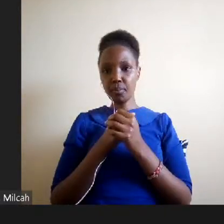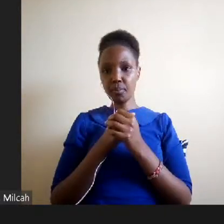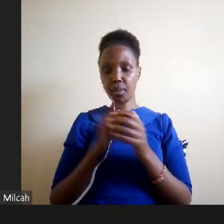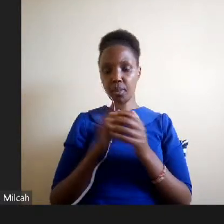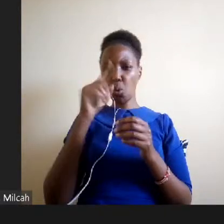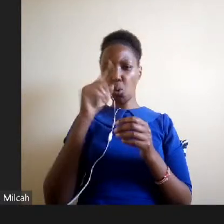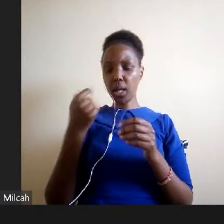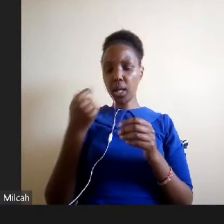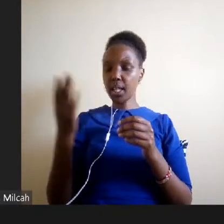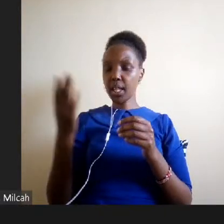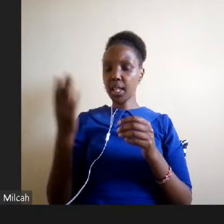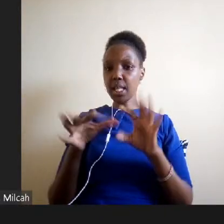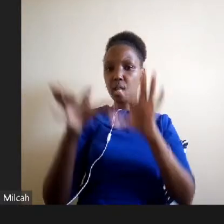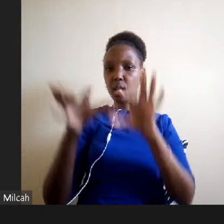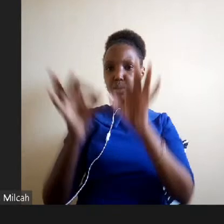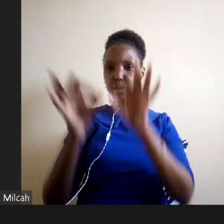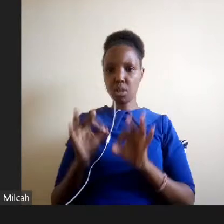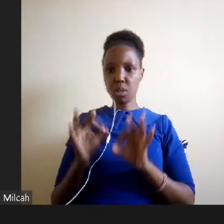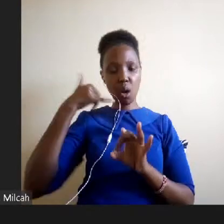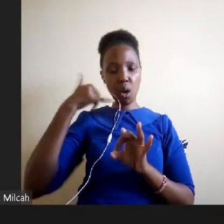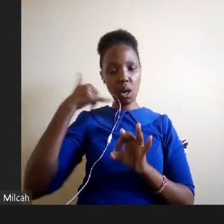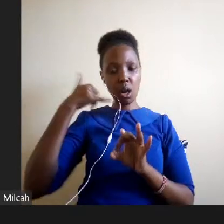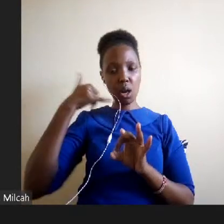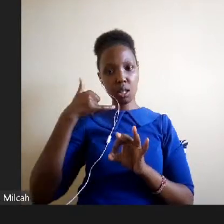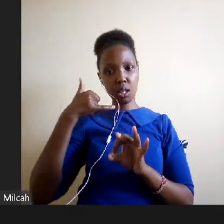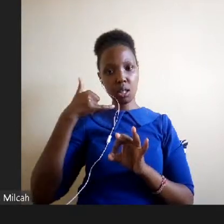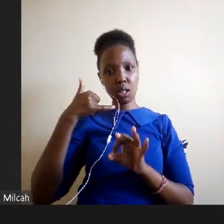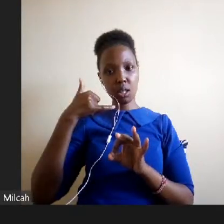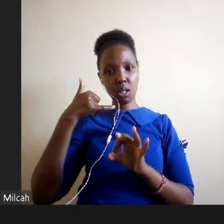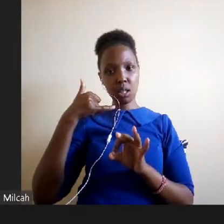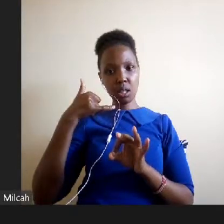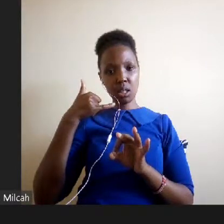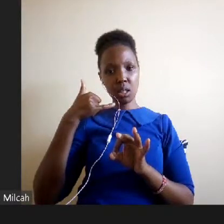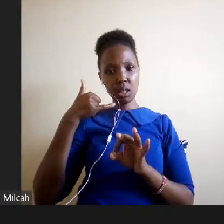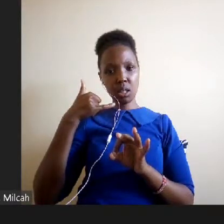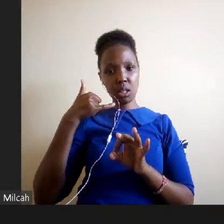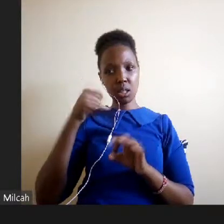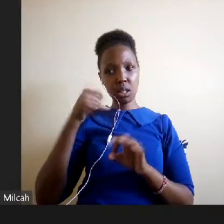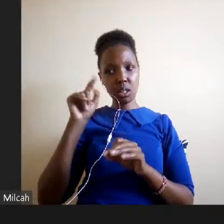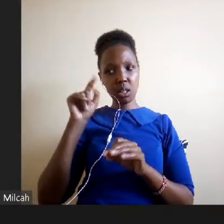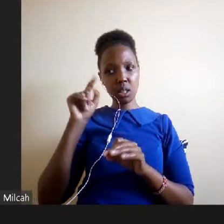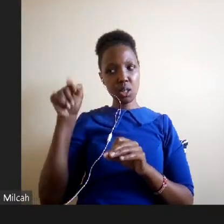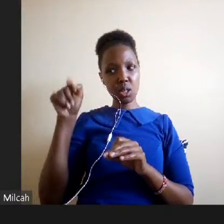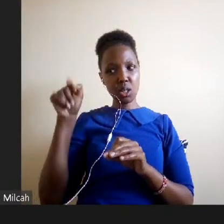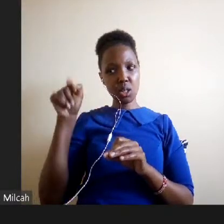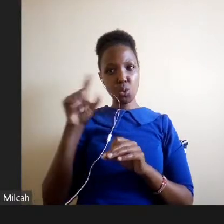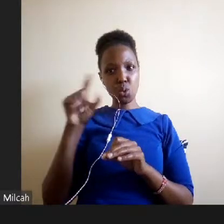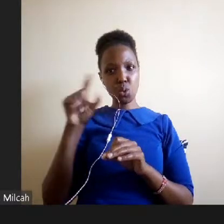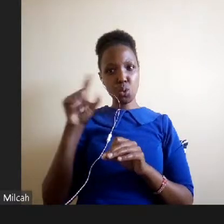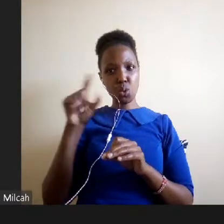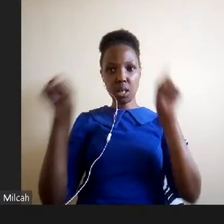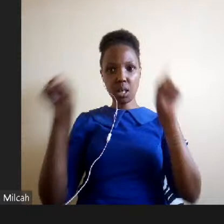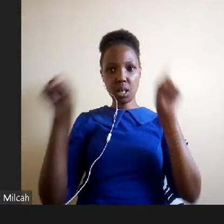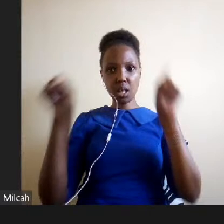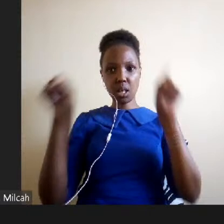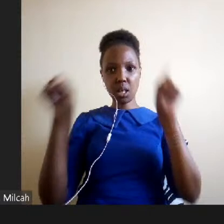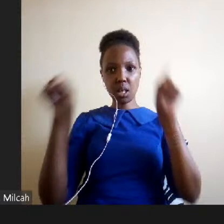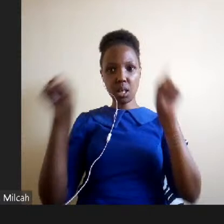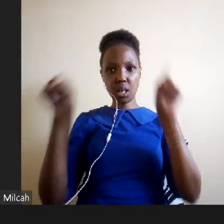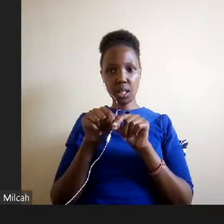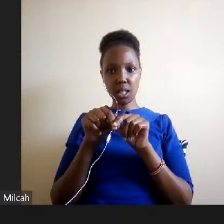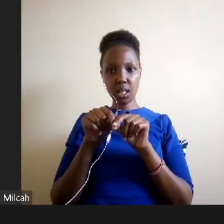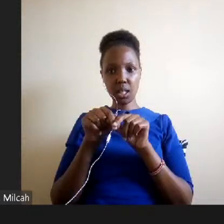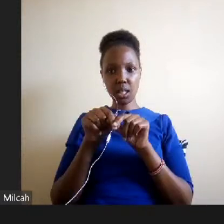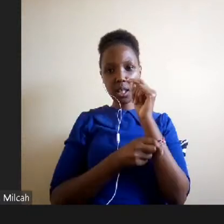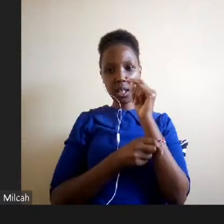times, the bank called and said, we have seen a card has been debited over a game that probably is not something that